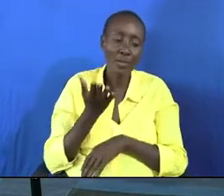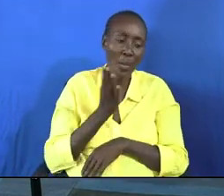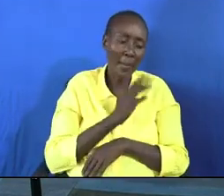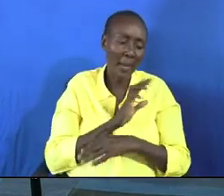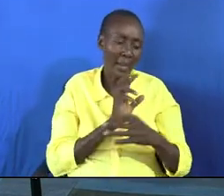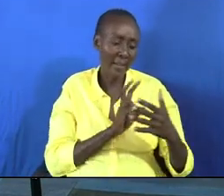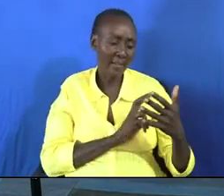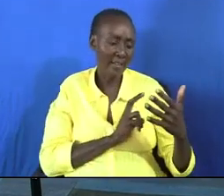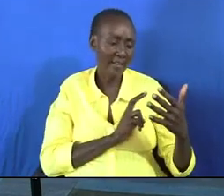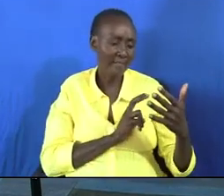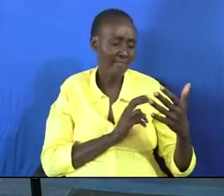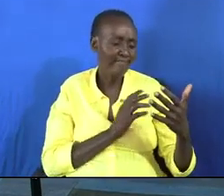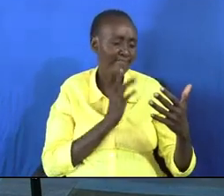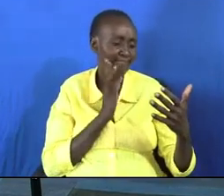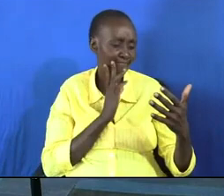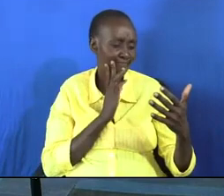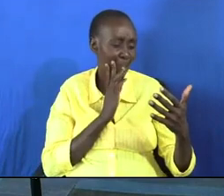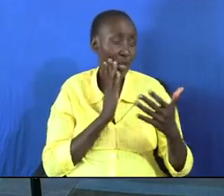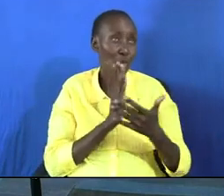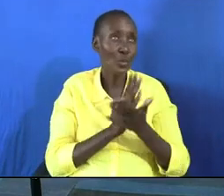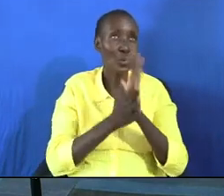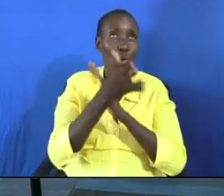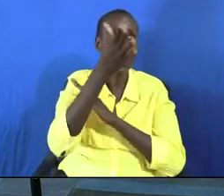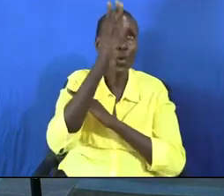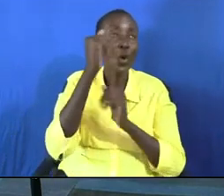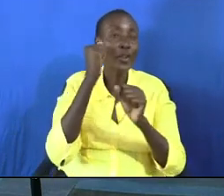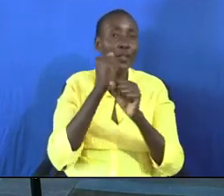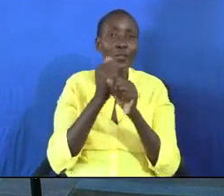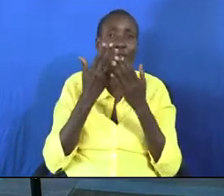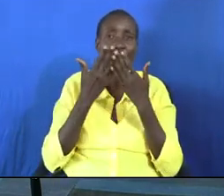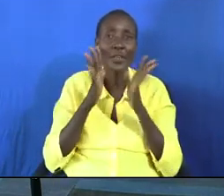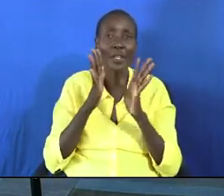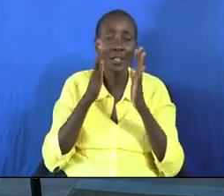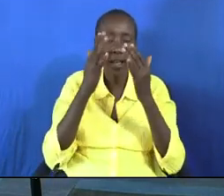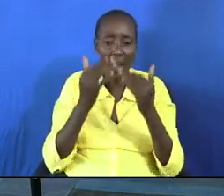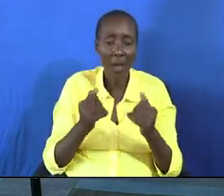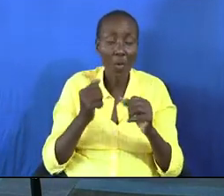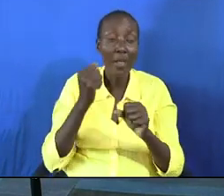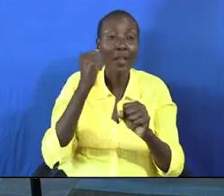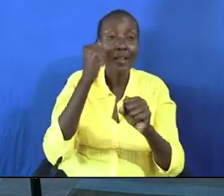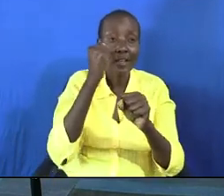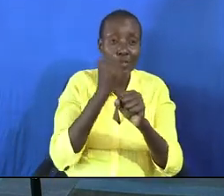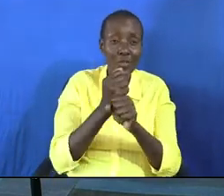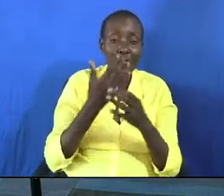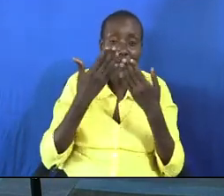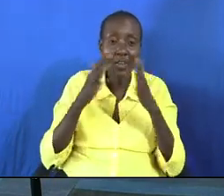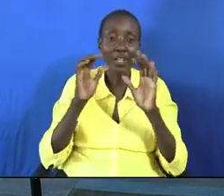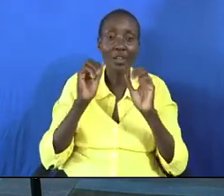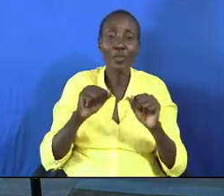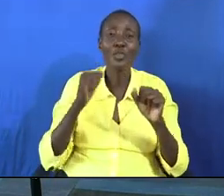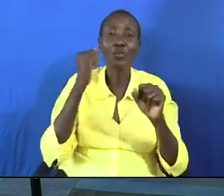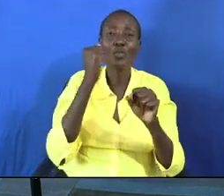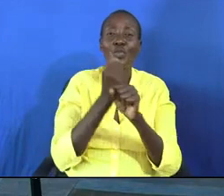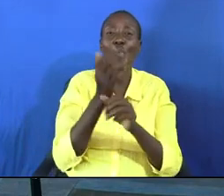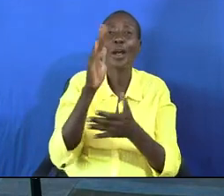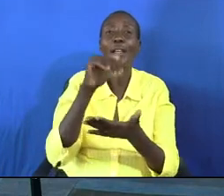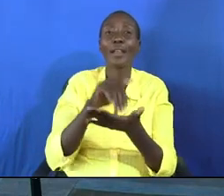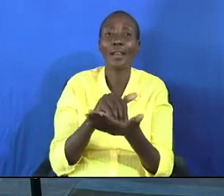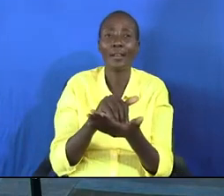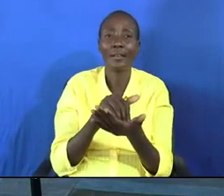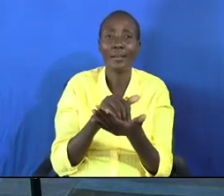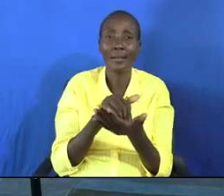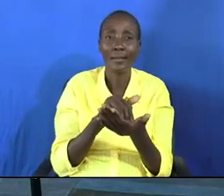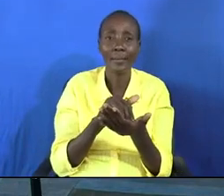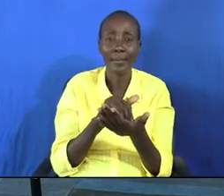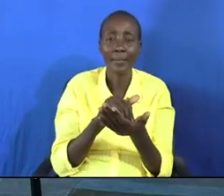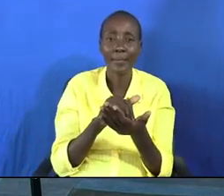say, God did this. God did this. And if he did this, then even this he